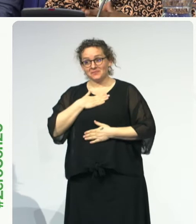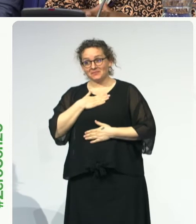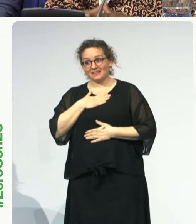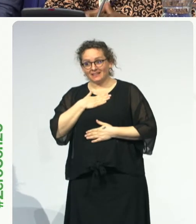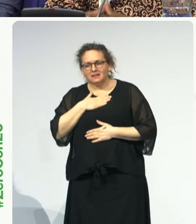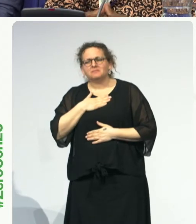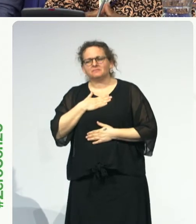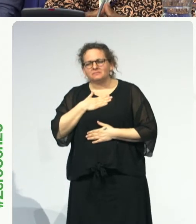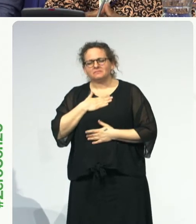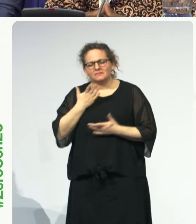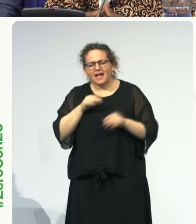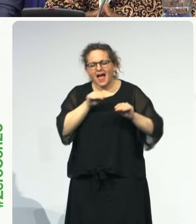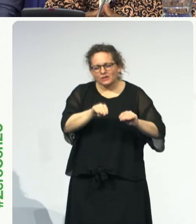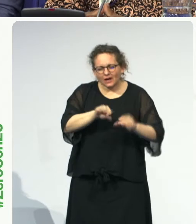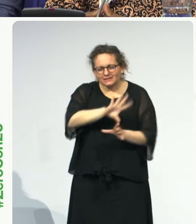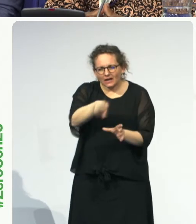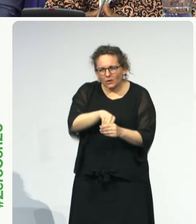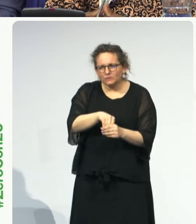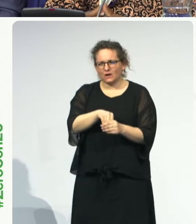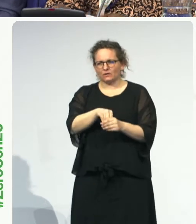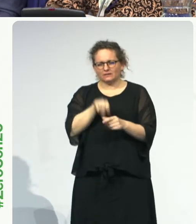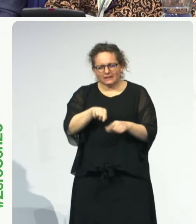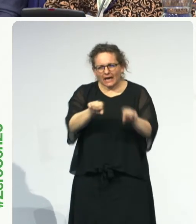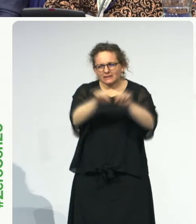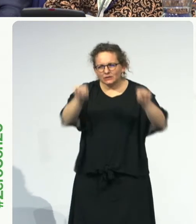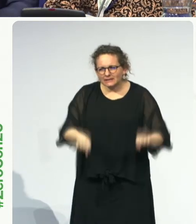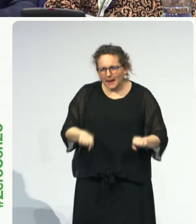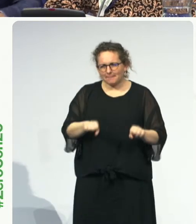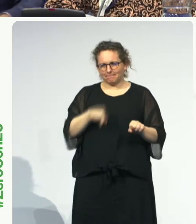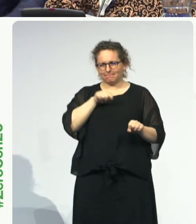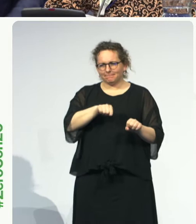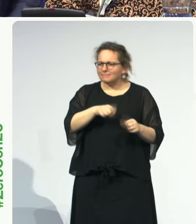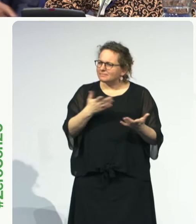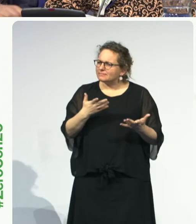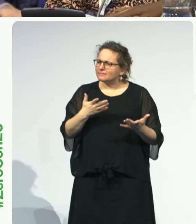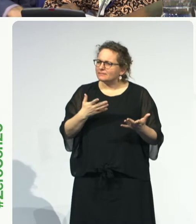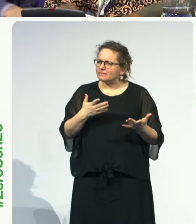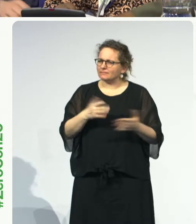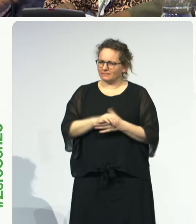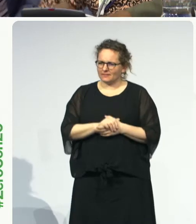after the Salamanca Statement and Framework for Action.